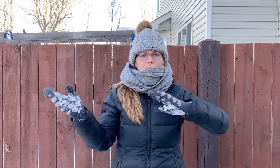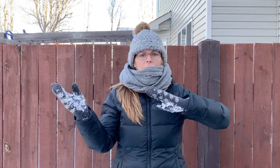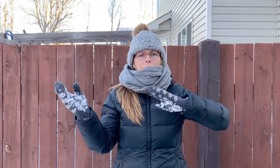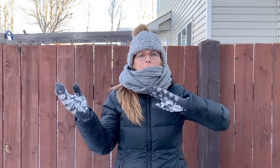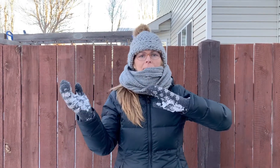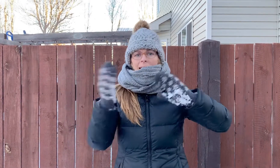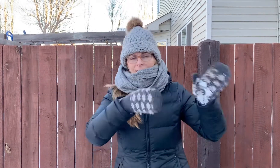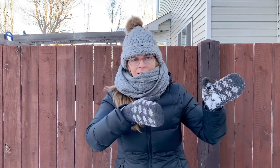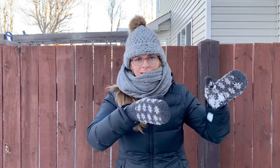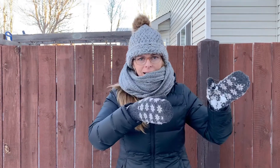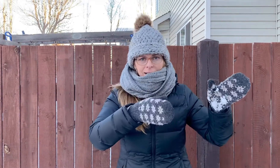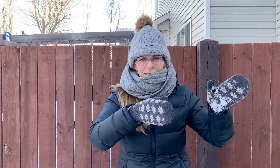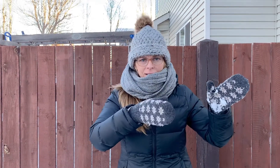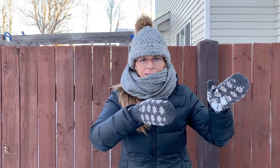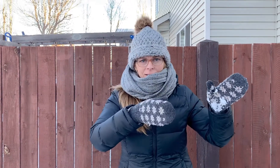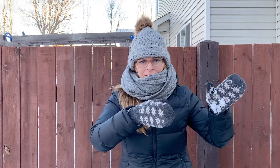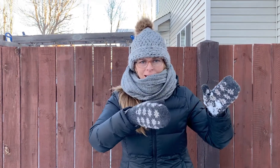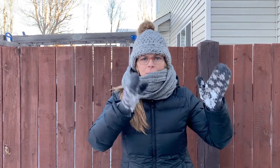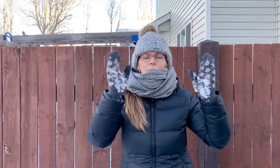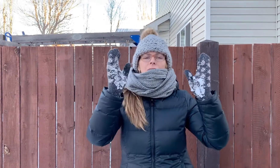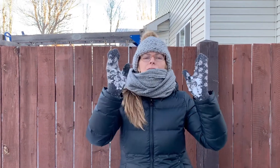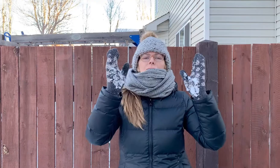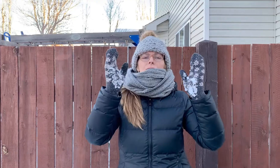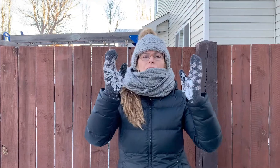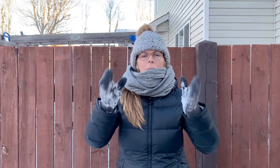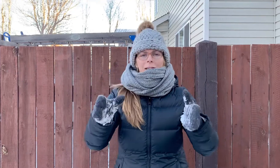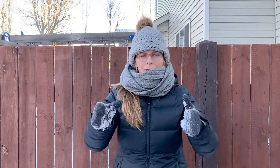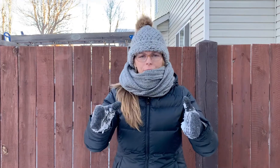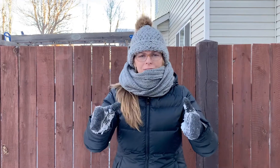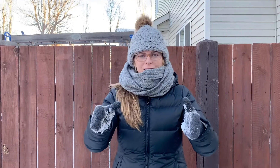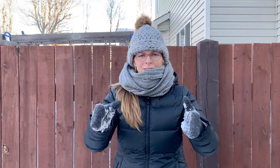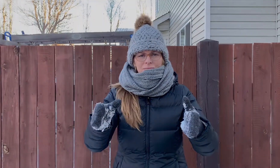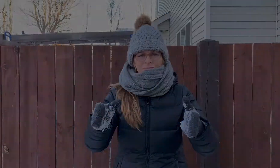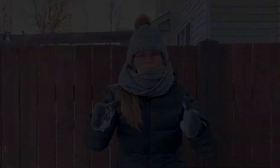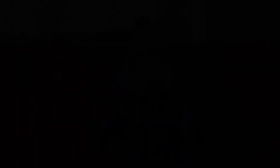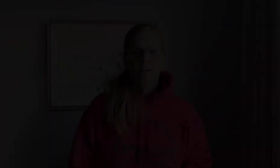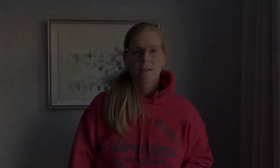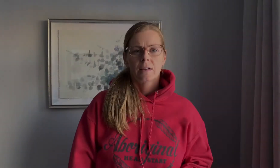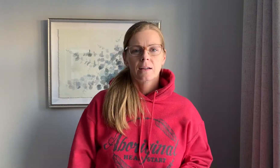let's go back inside, and we're gonna do Snowman Freeze.